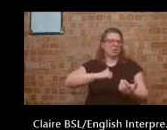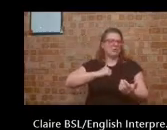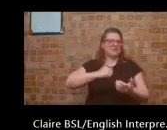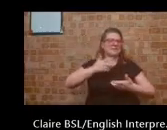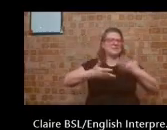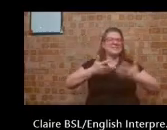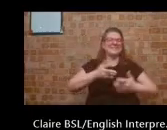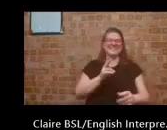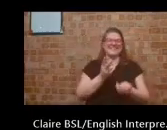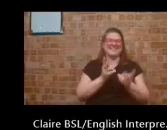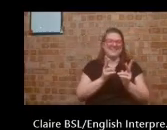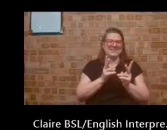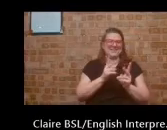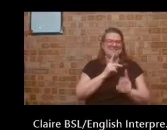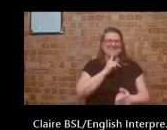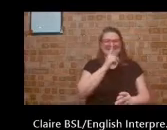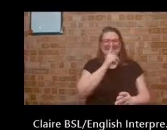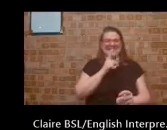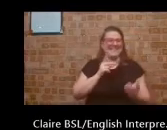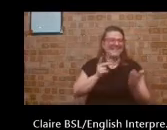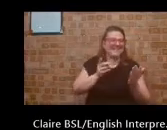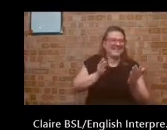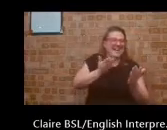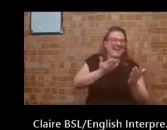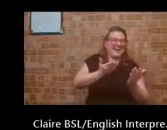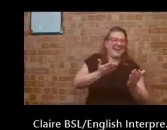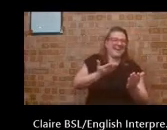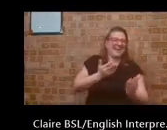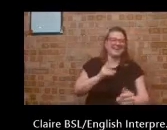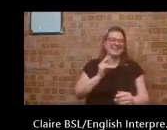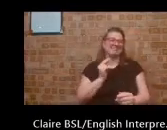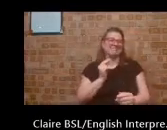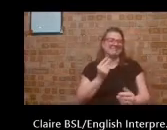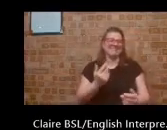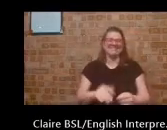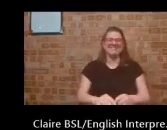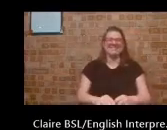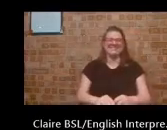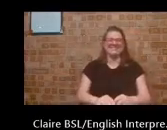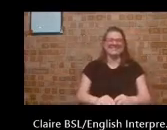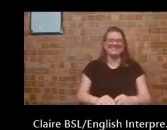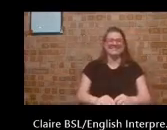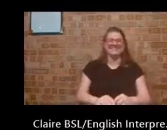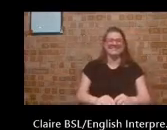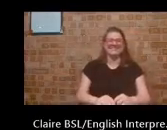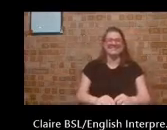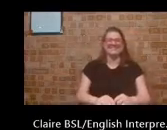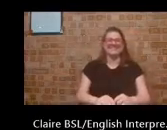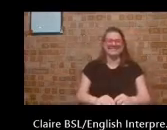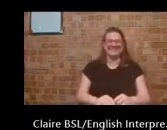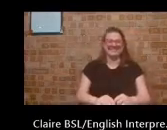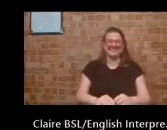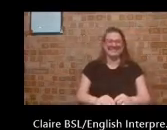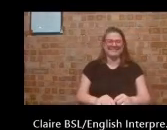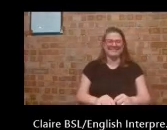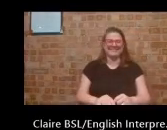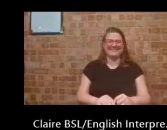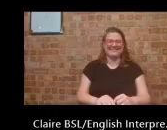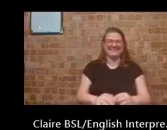BSL interpreter. Messages, I from welcome to New Zealand. To access your UK plan, log into 06 pound 24 hour 30 pound 7 days on one pass. Access max duration from the time you purchase them.